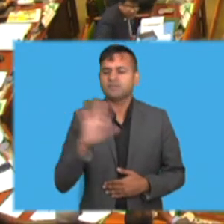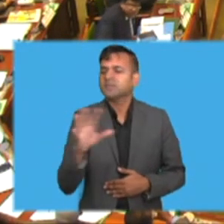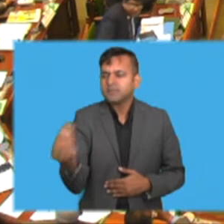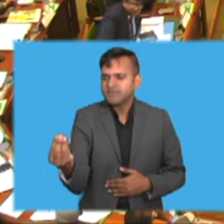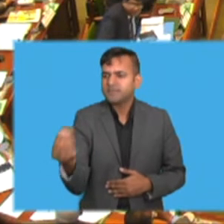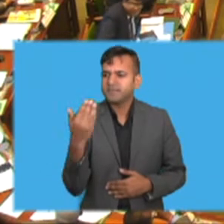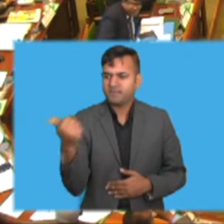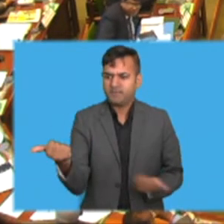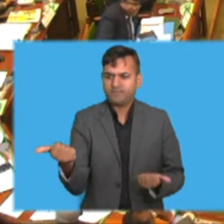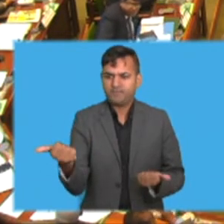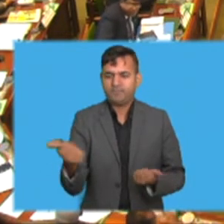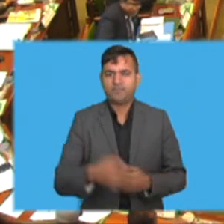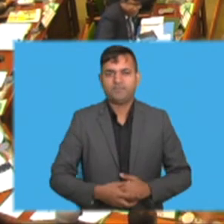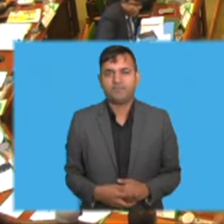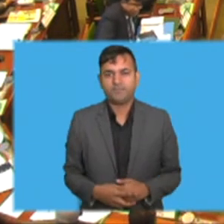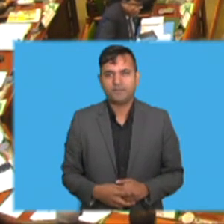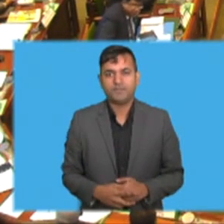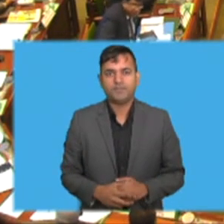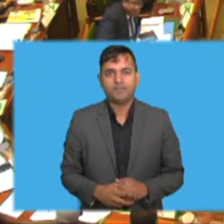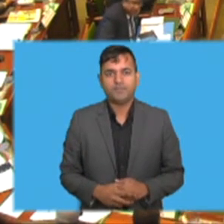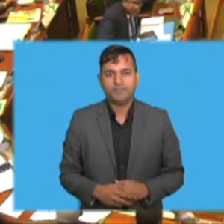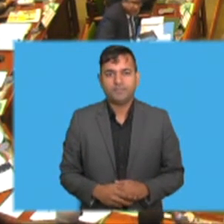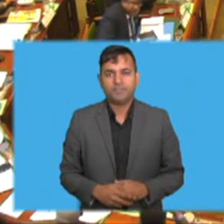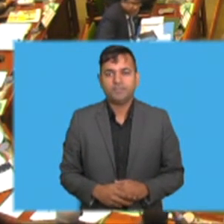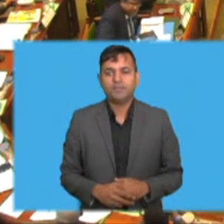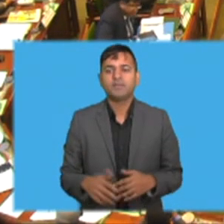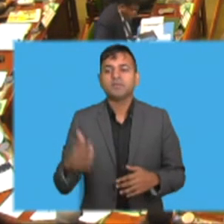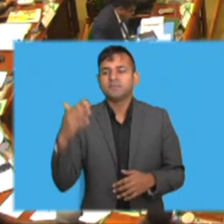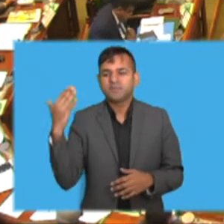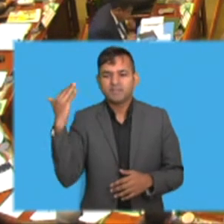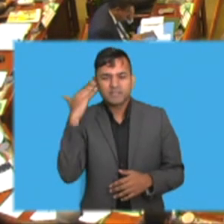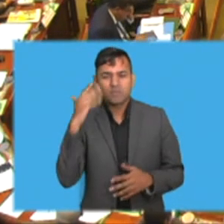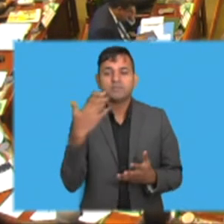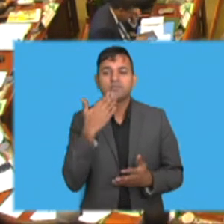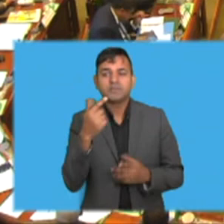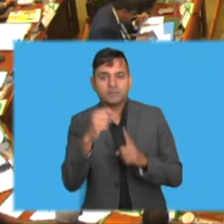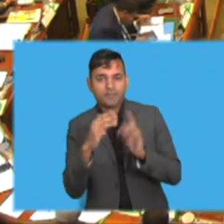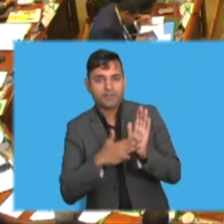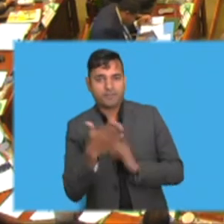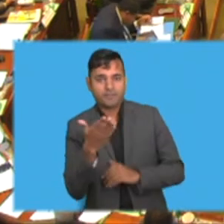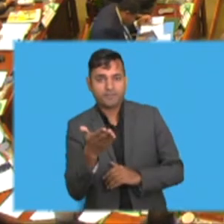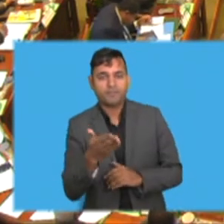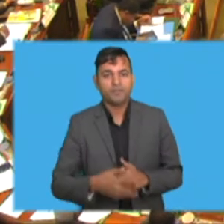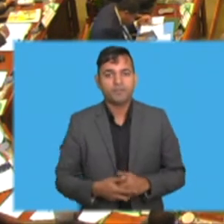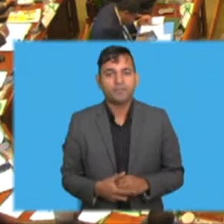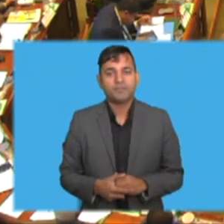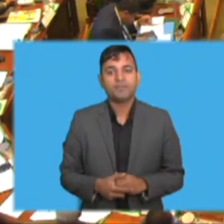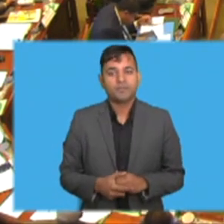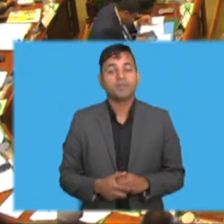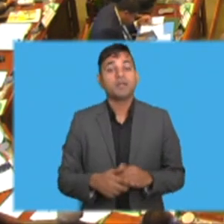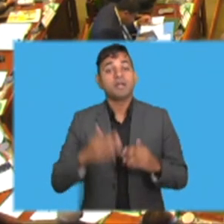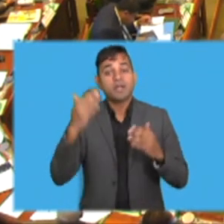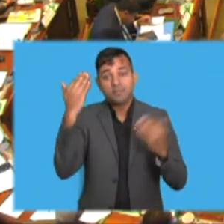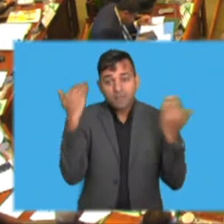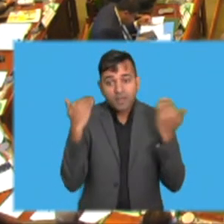you. Please continue, Honorable Prime Minister. Madam Speaker, it is our constitution and the strong and independent